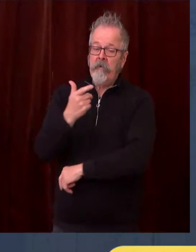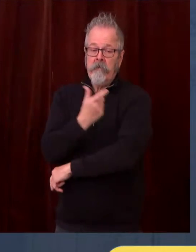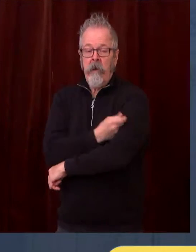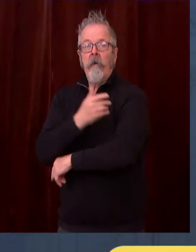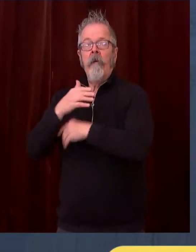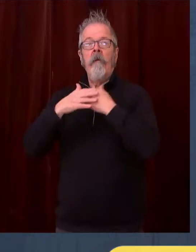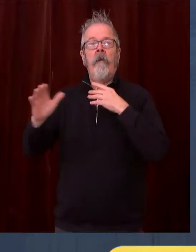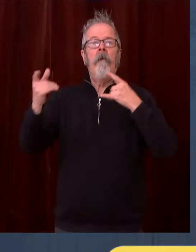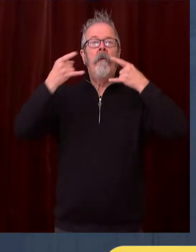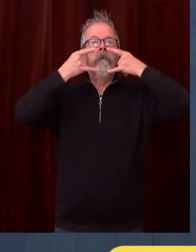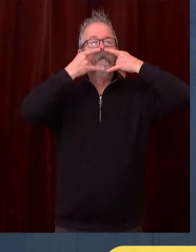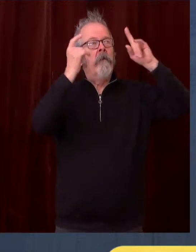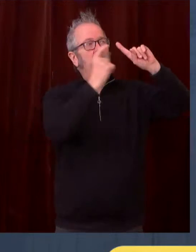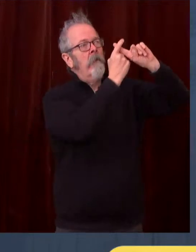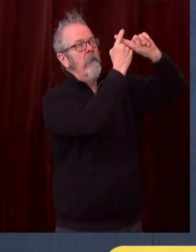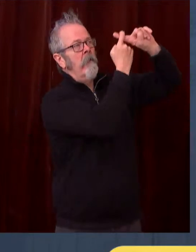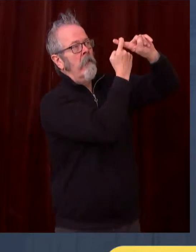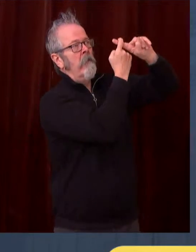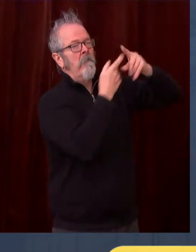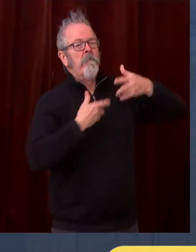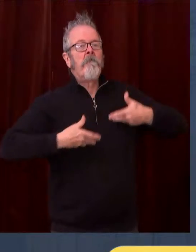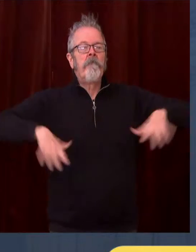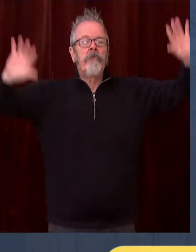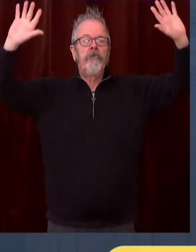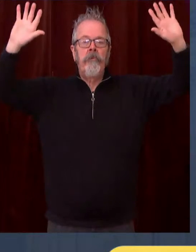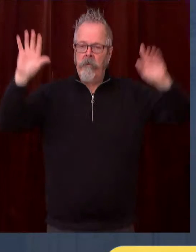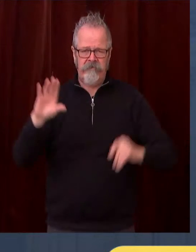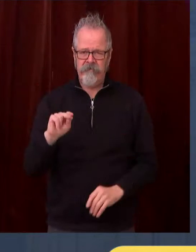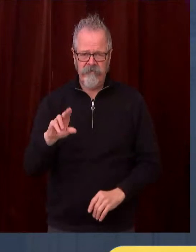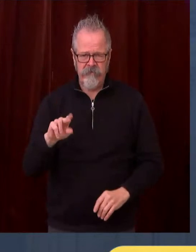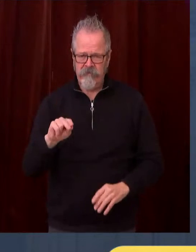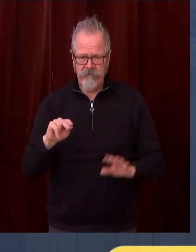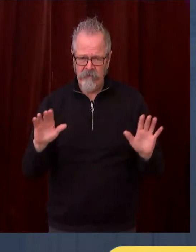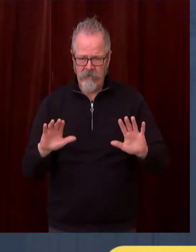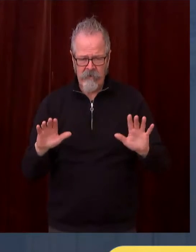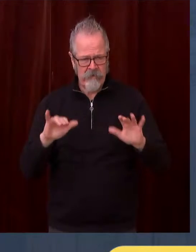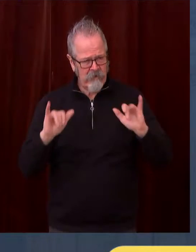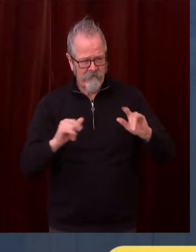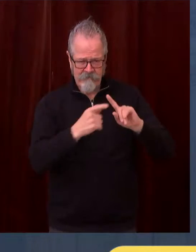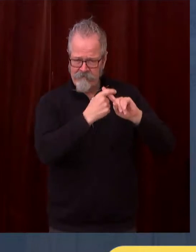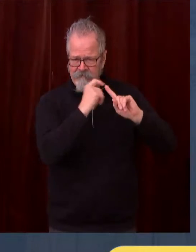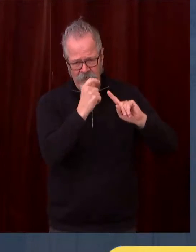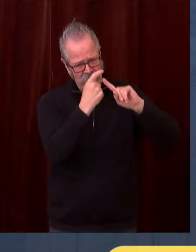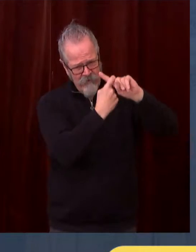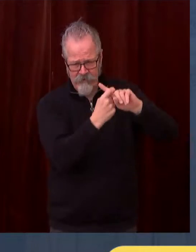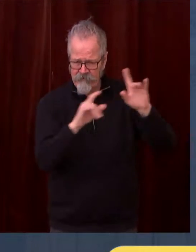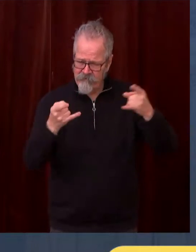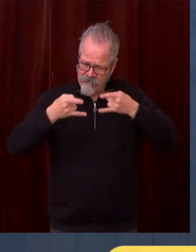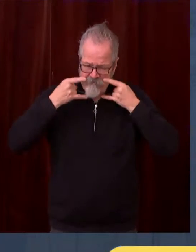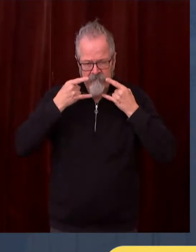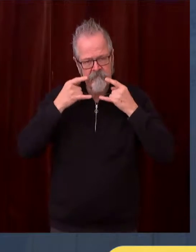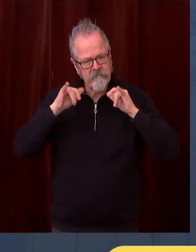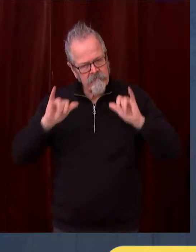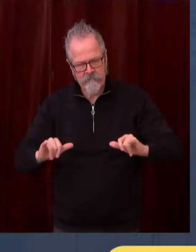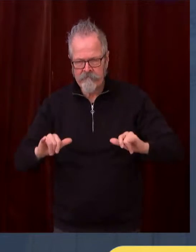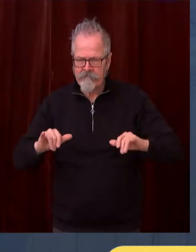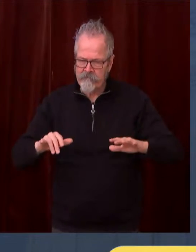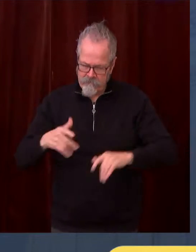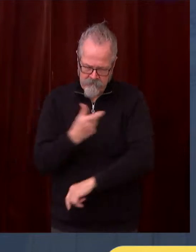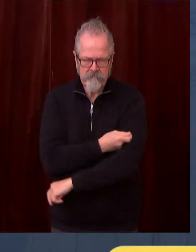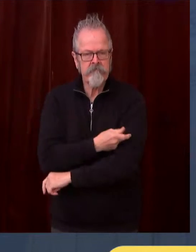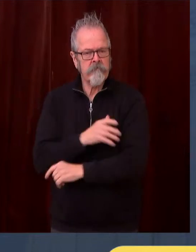from the physicians and experts about the vaccine, I'll be talking about the second piece of good news I have to share as well.